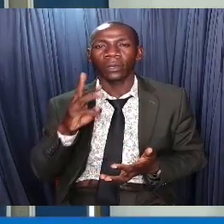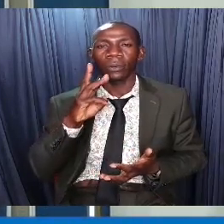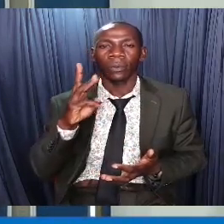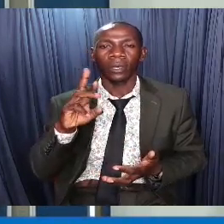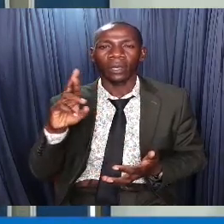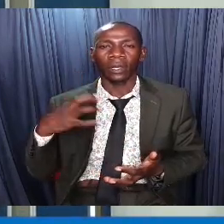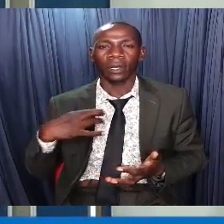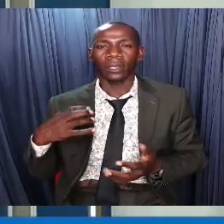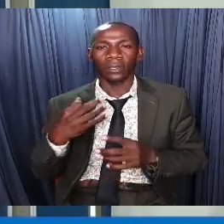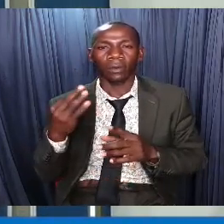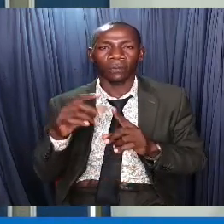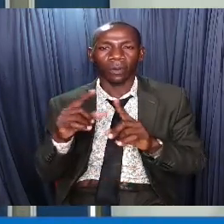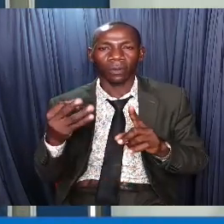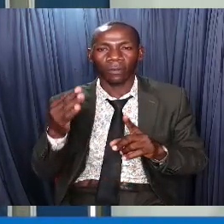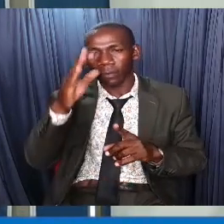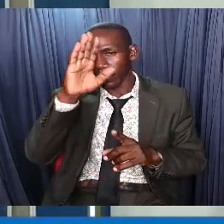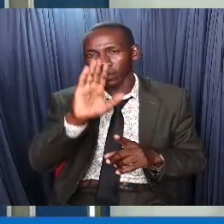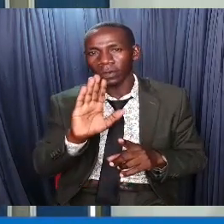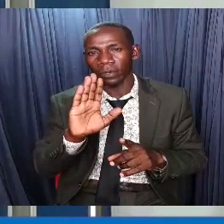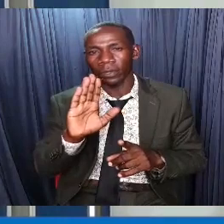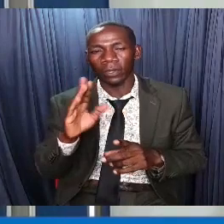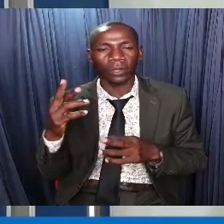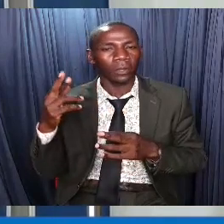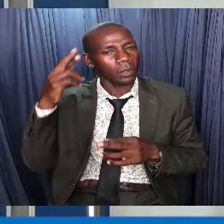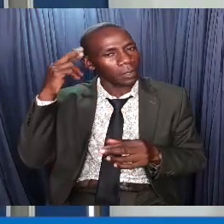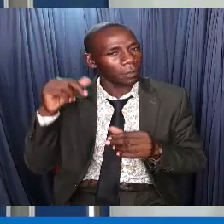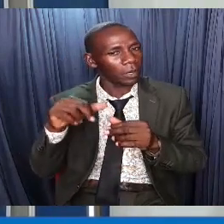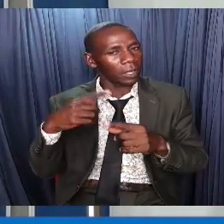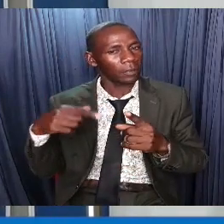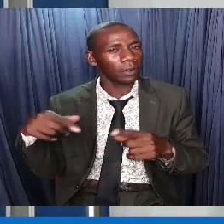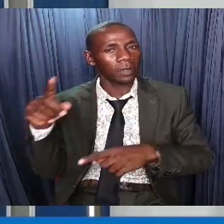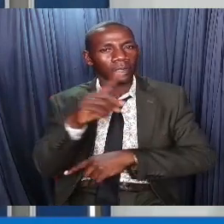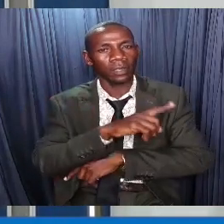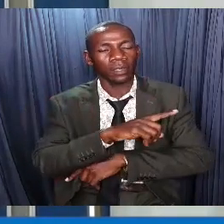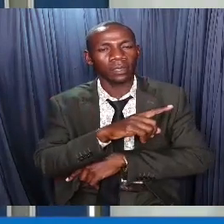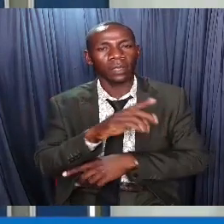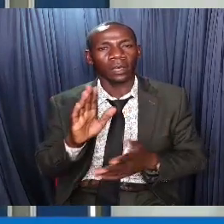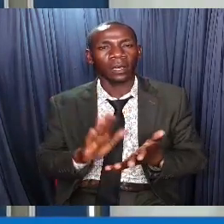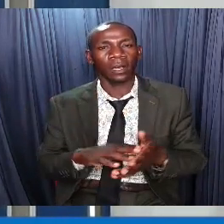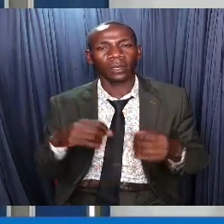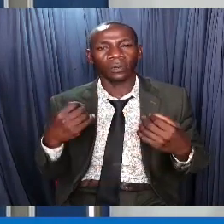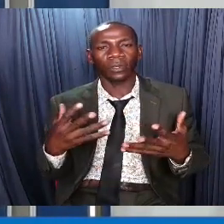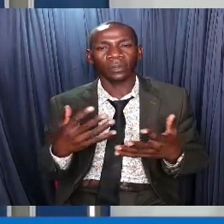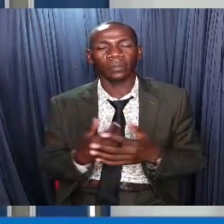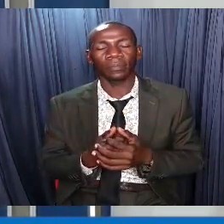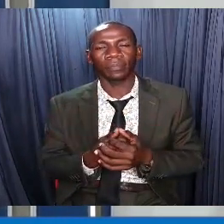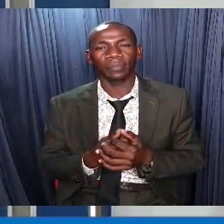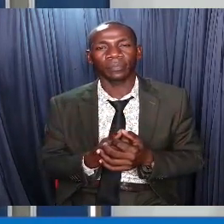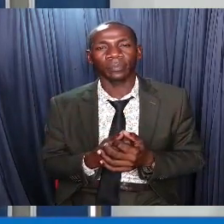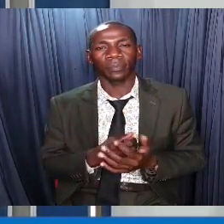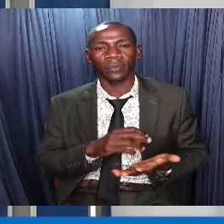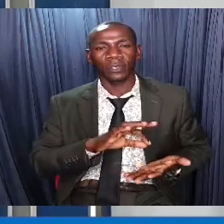wa neno la Mungu. Very rich of the word of God. Tunakumbushwa kila siku. We are reminded every day. Hallelujah. Hallelujah.